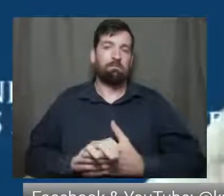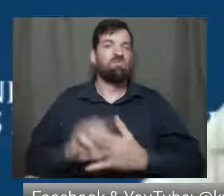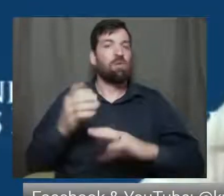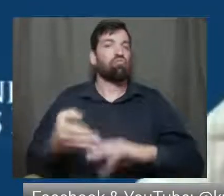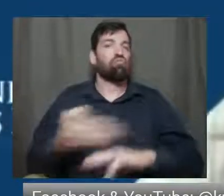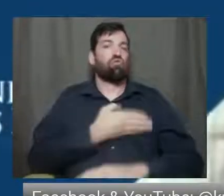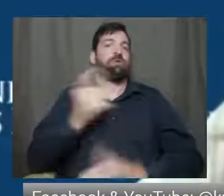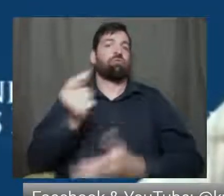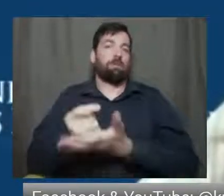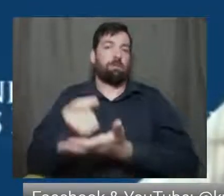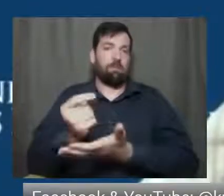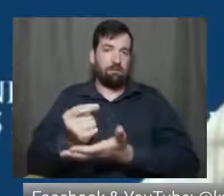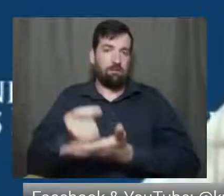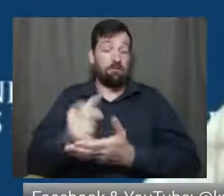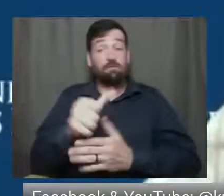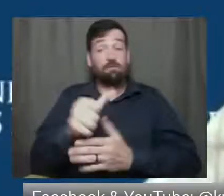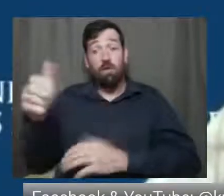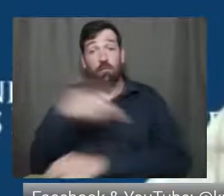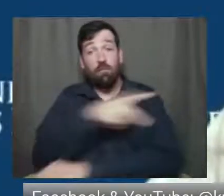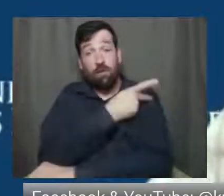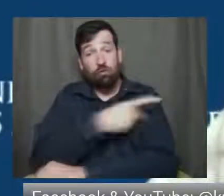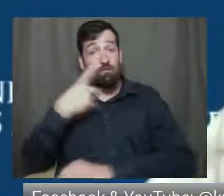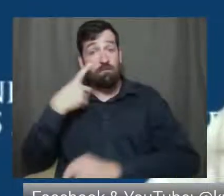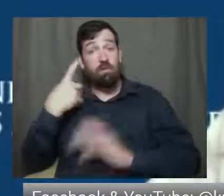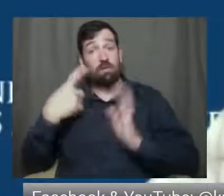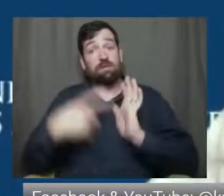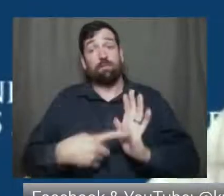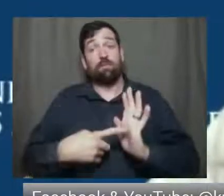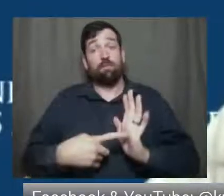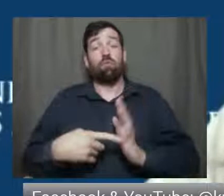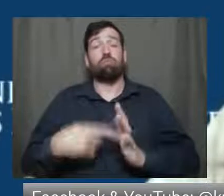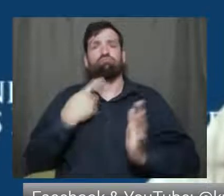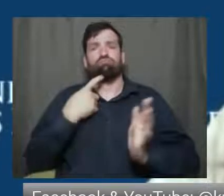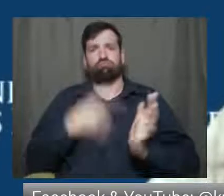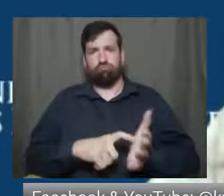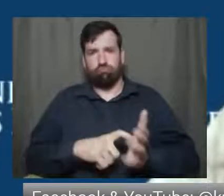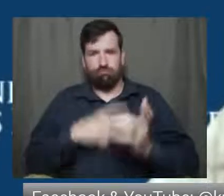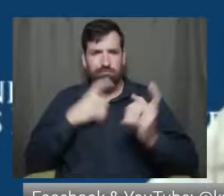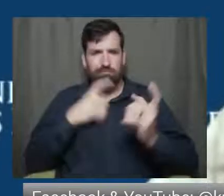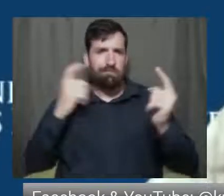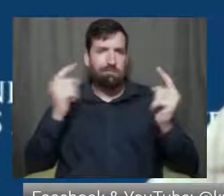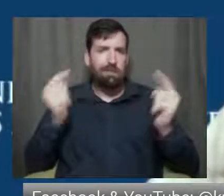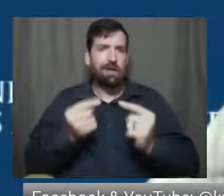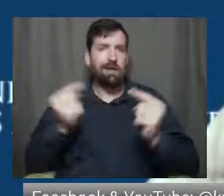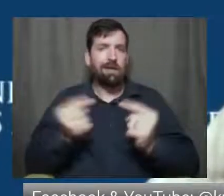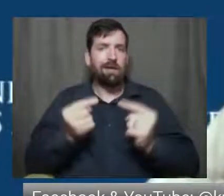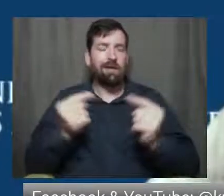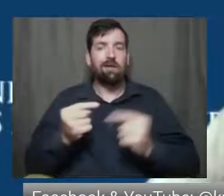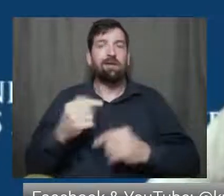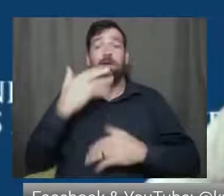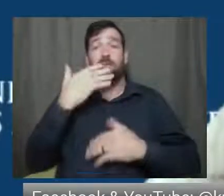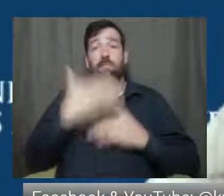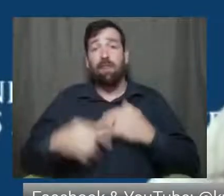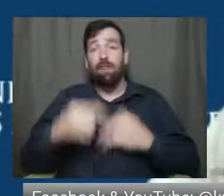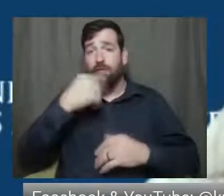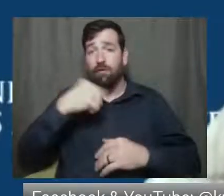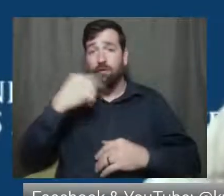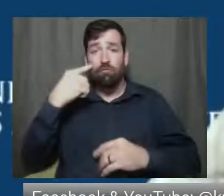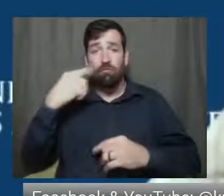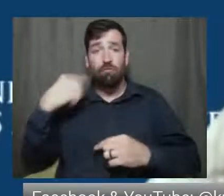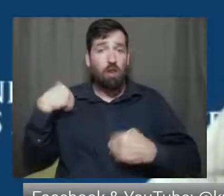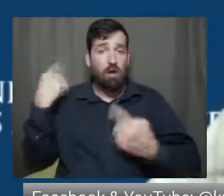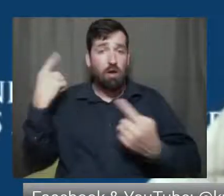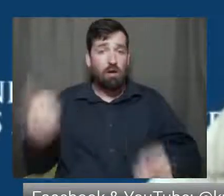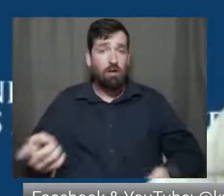pre-treatments. Other patients, for example, that start having pain and have blood thinners for a long time, they have